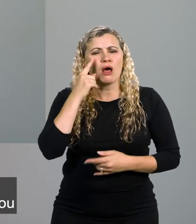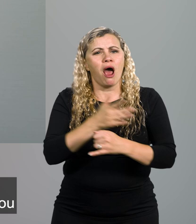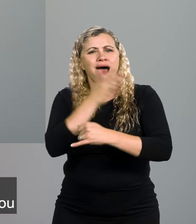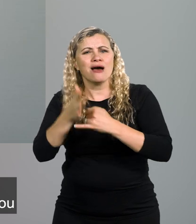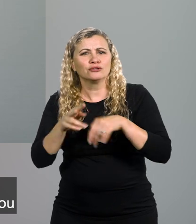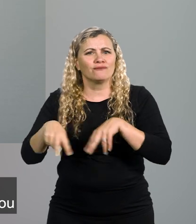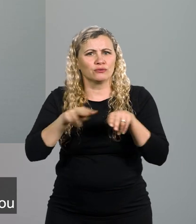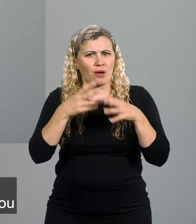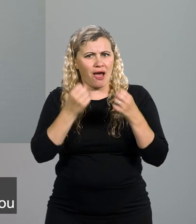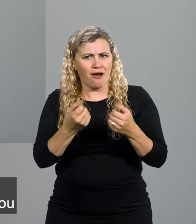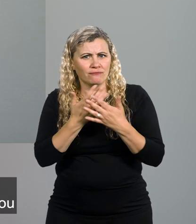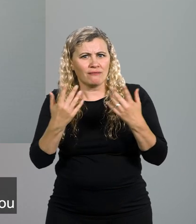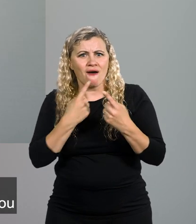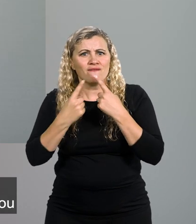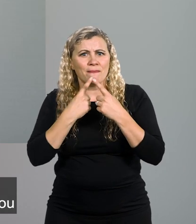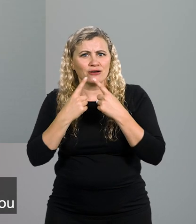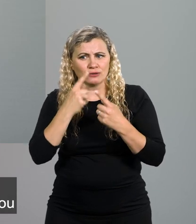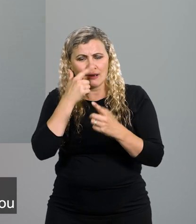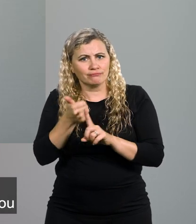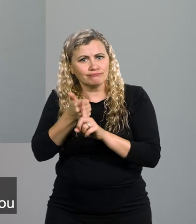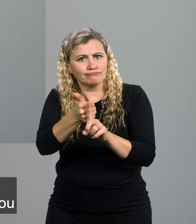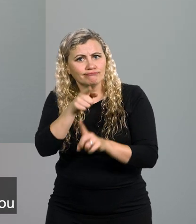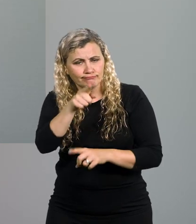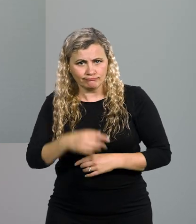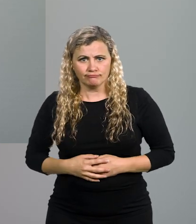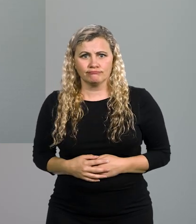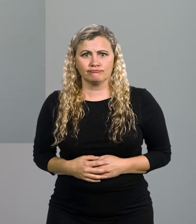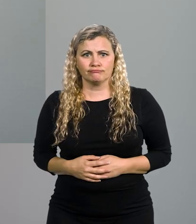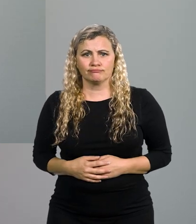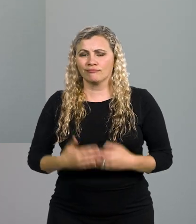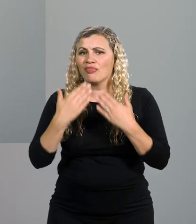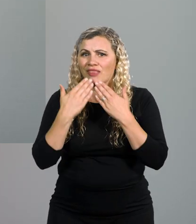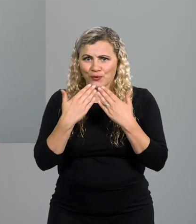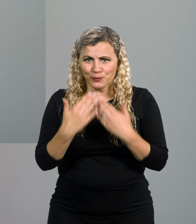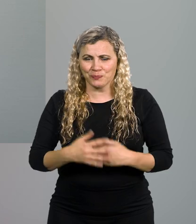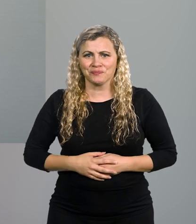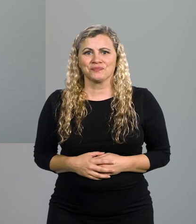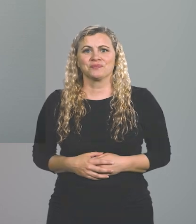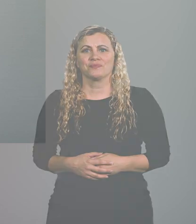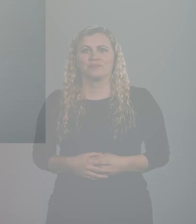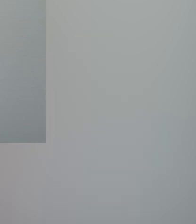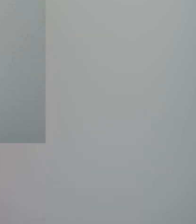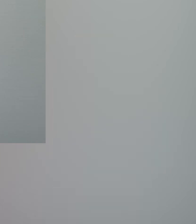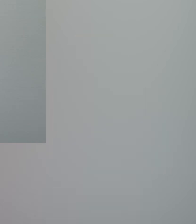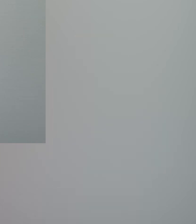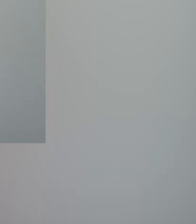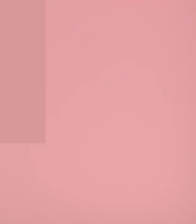you will find information on services available to support you at the end of this video